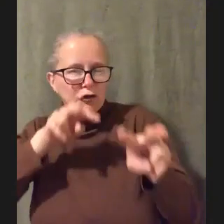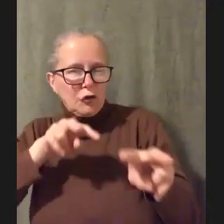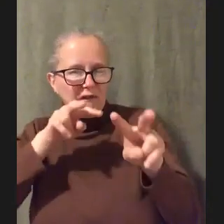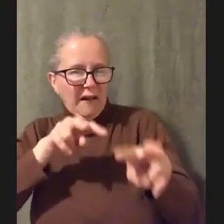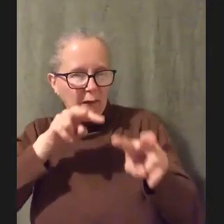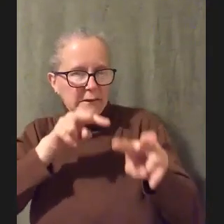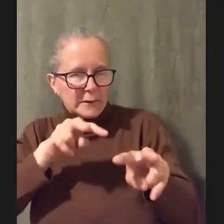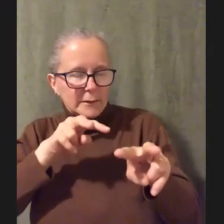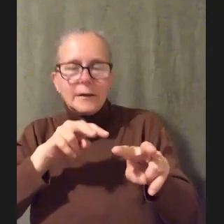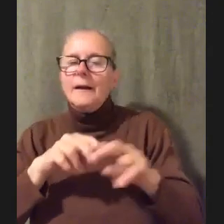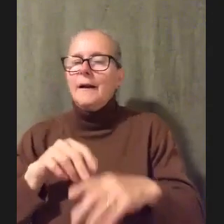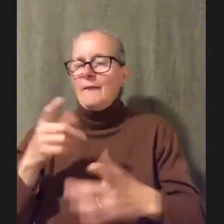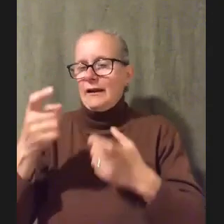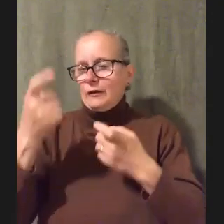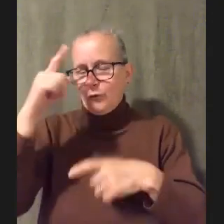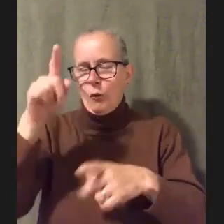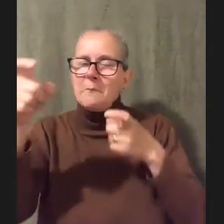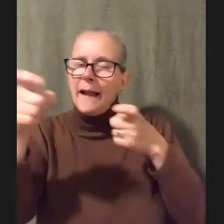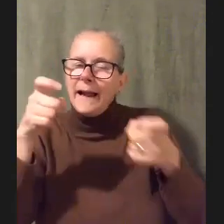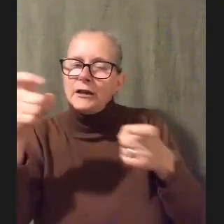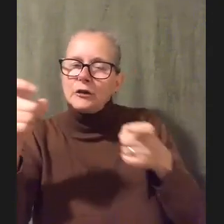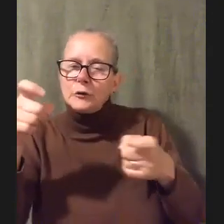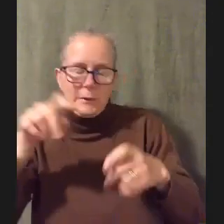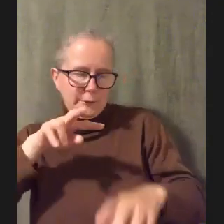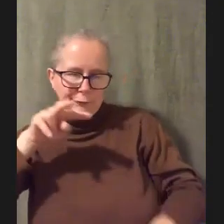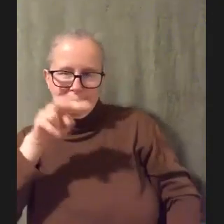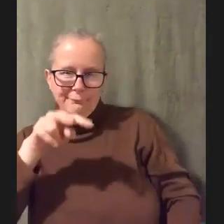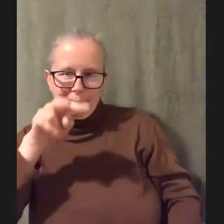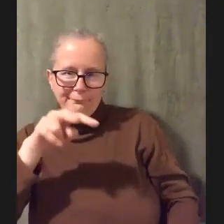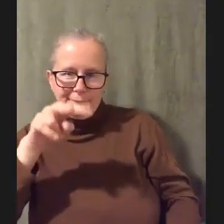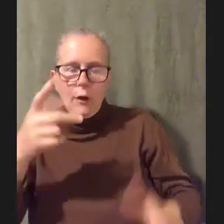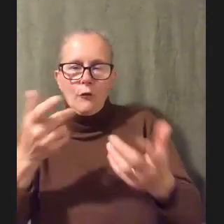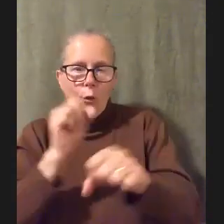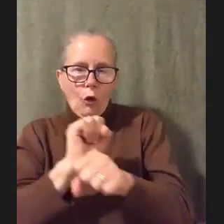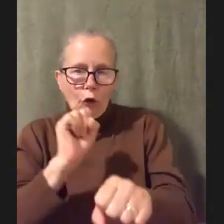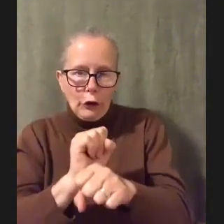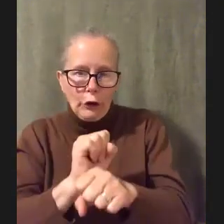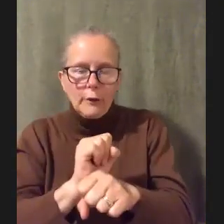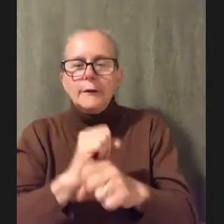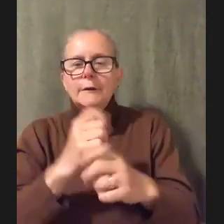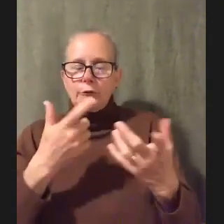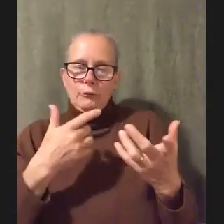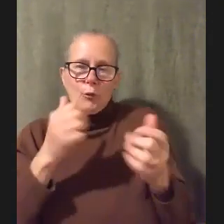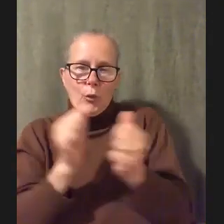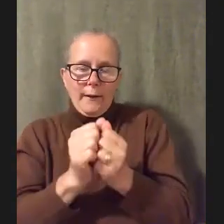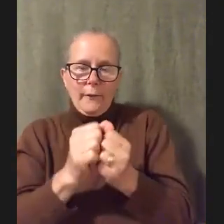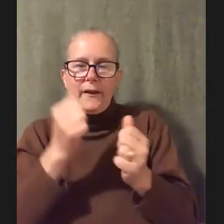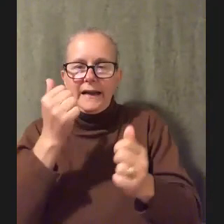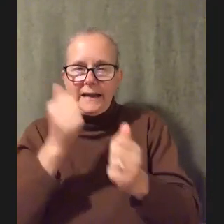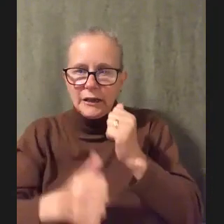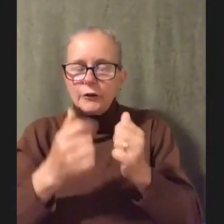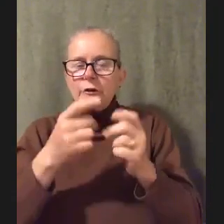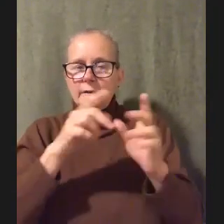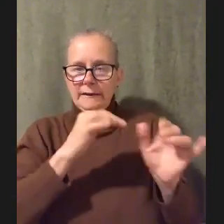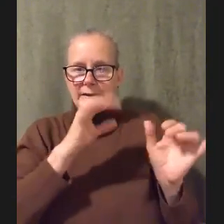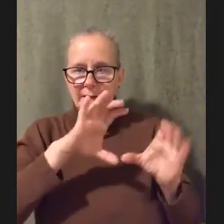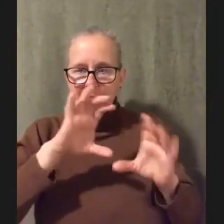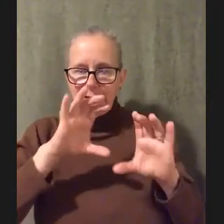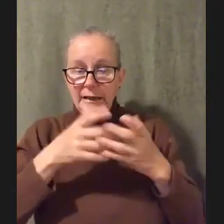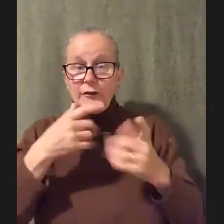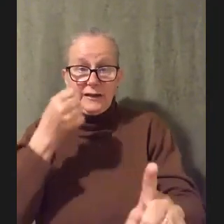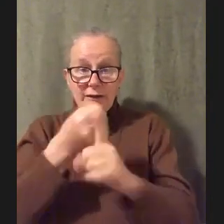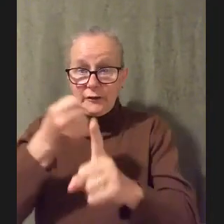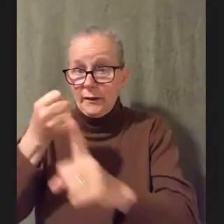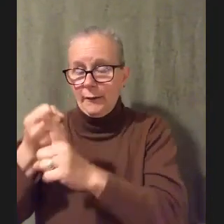administrative term for managing our work with the cases as a group. And someone's considered